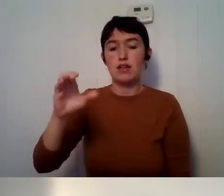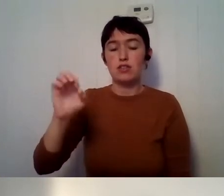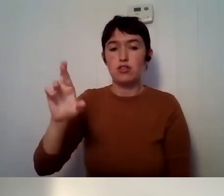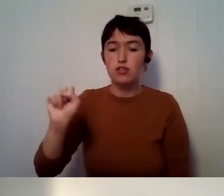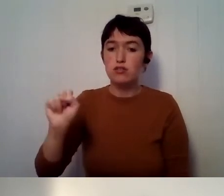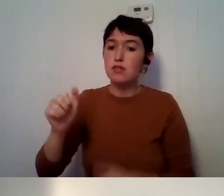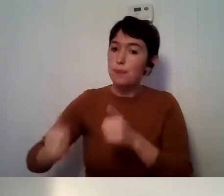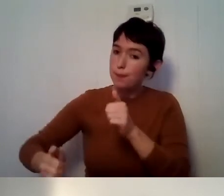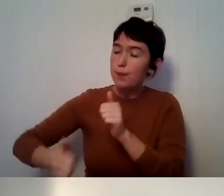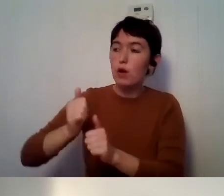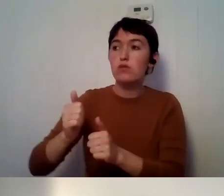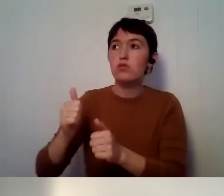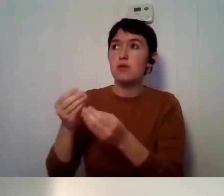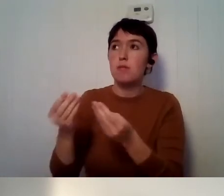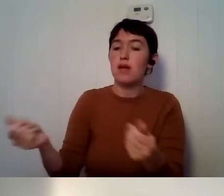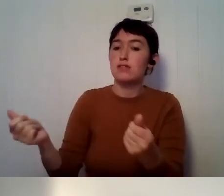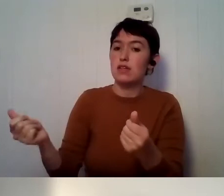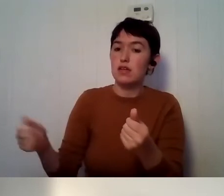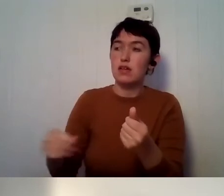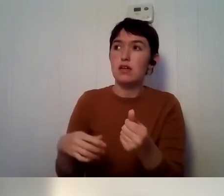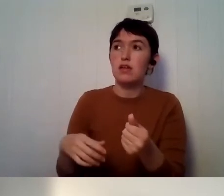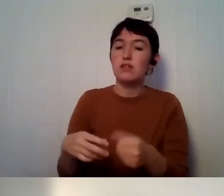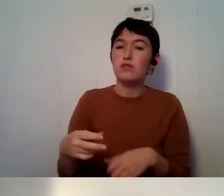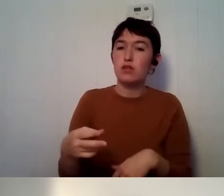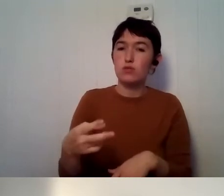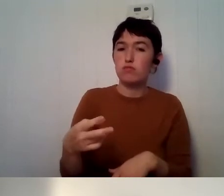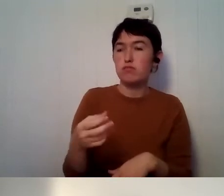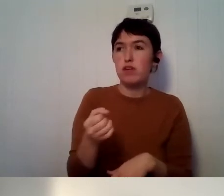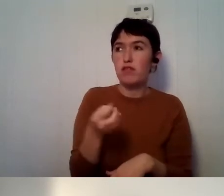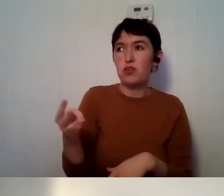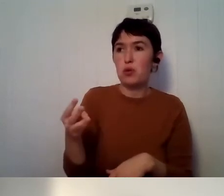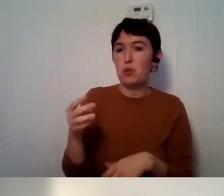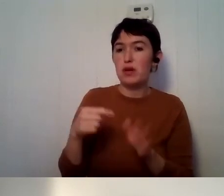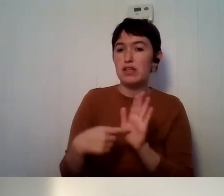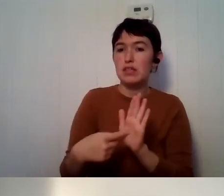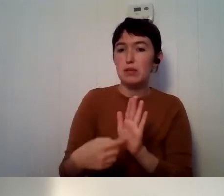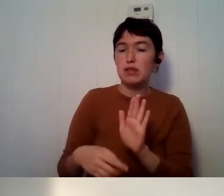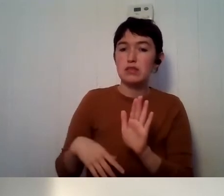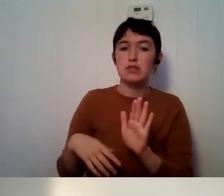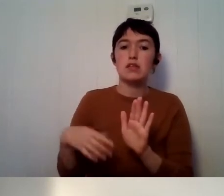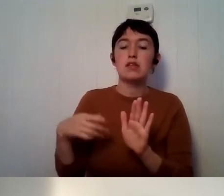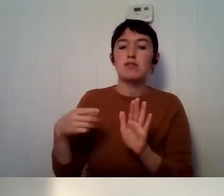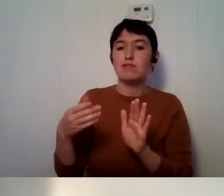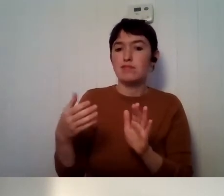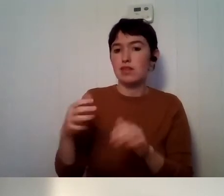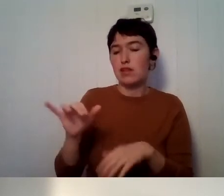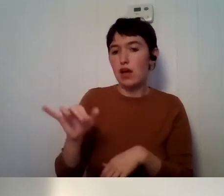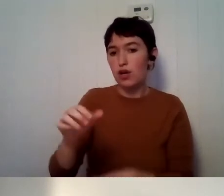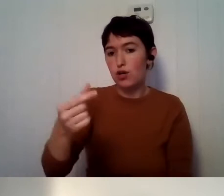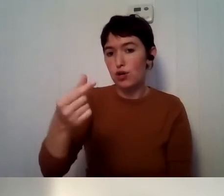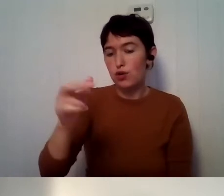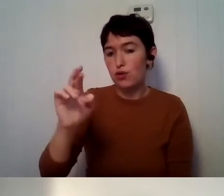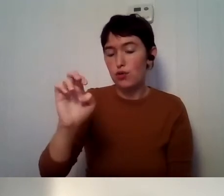a couple of examples, and that's in Greenland, and maybe Maddie can talk to that a bit better, but where they are actually seeing glaciers